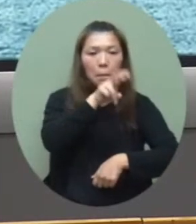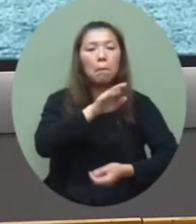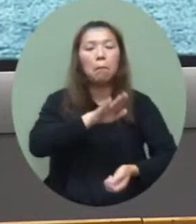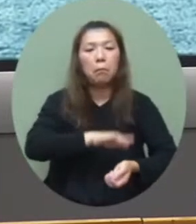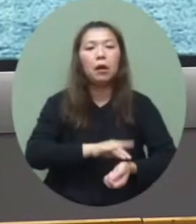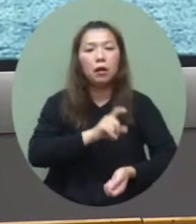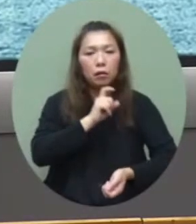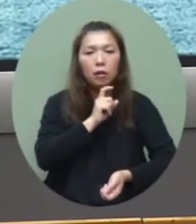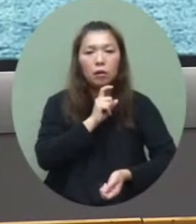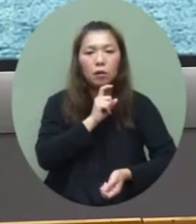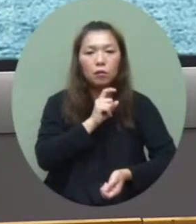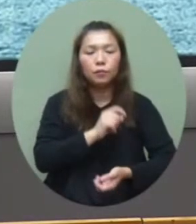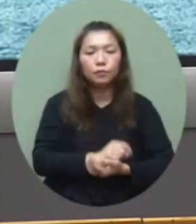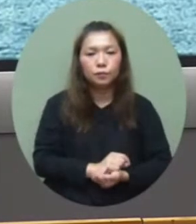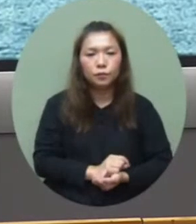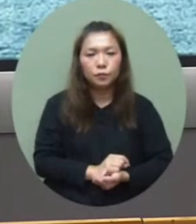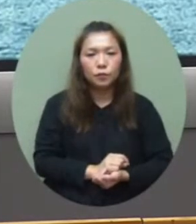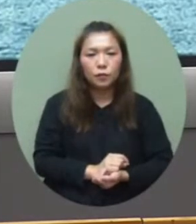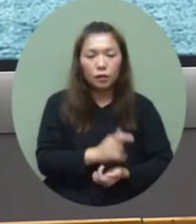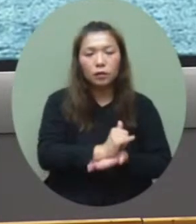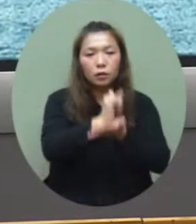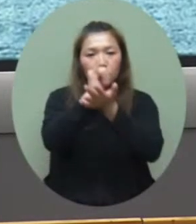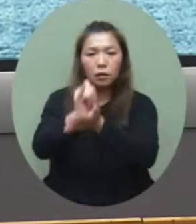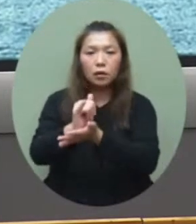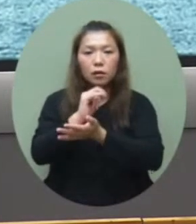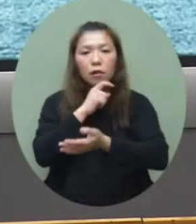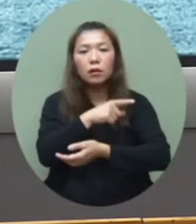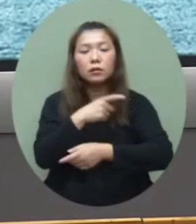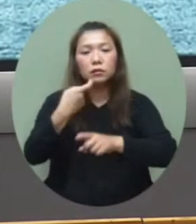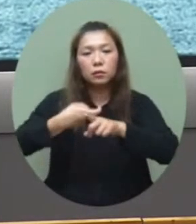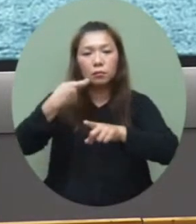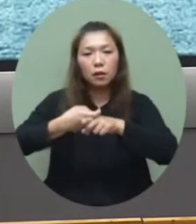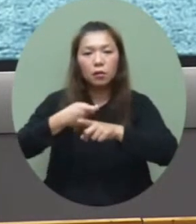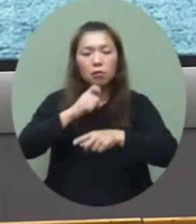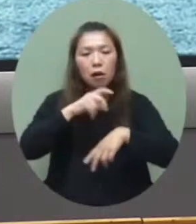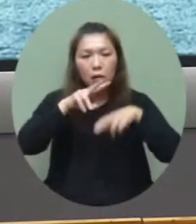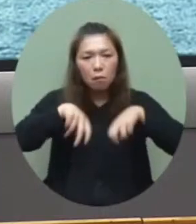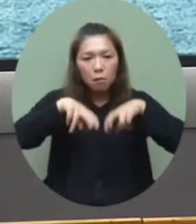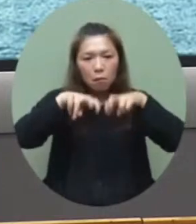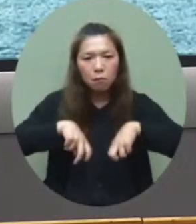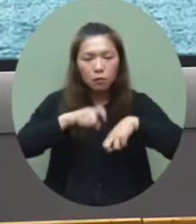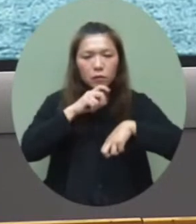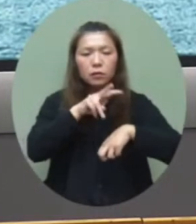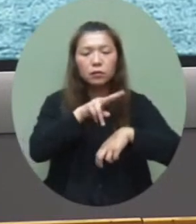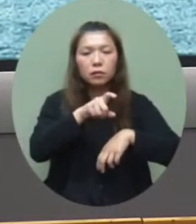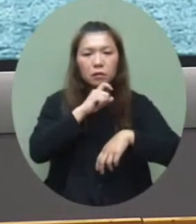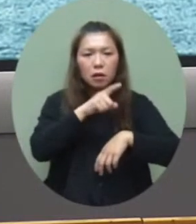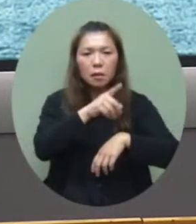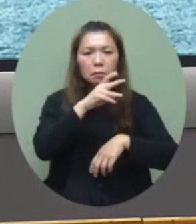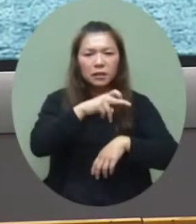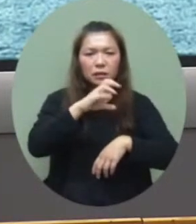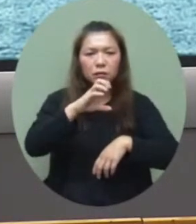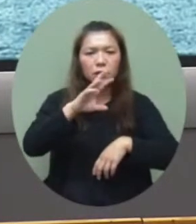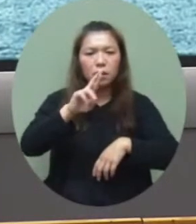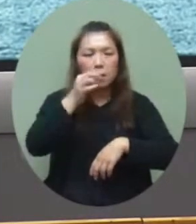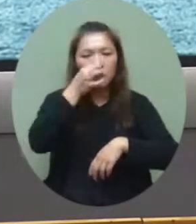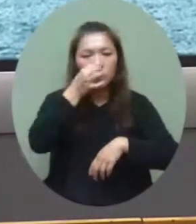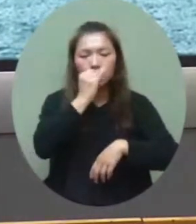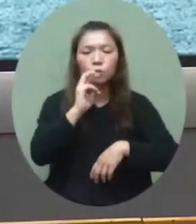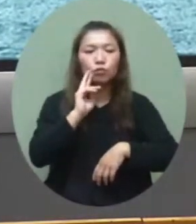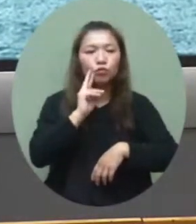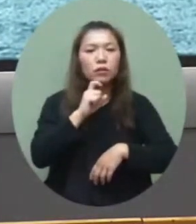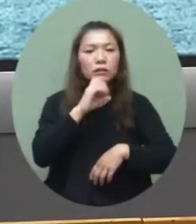he conducted an RAT test. The result was not positive. And on the 19th of July, for